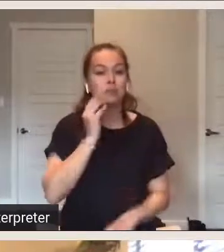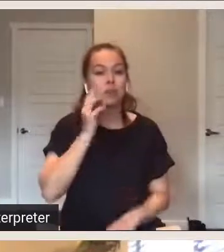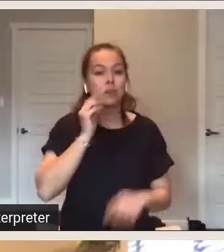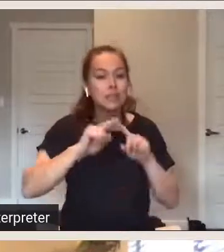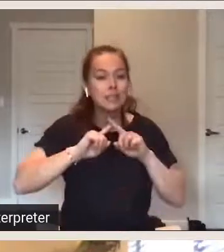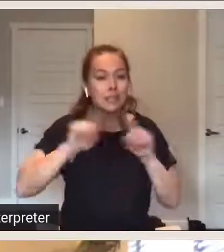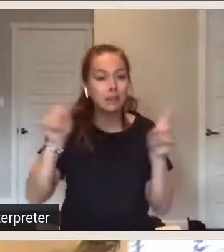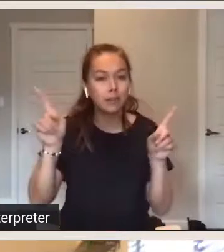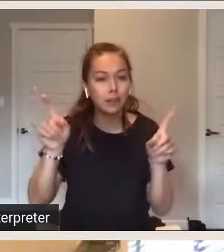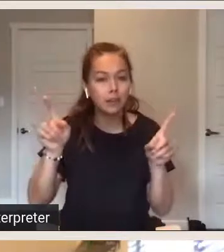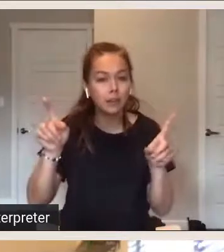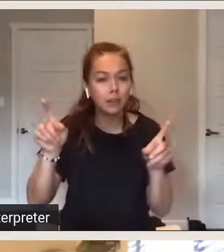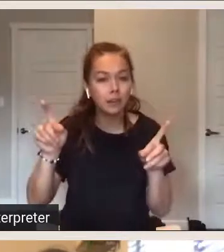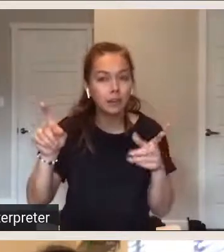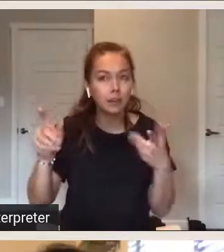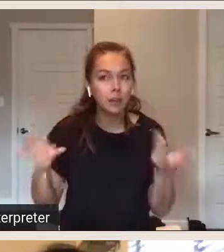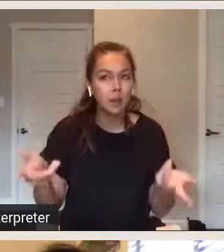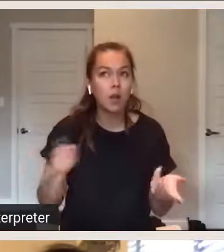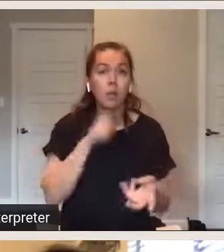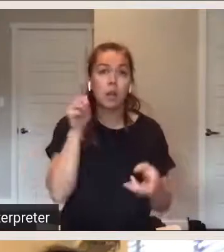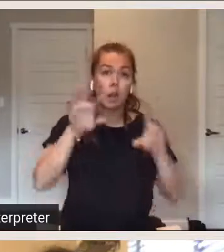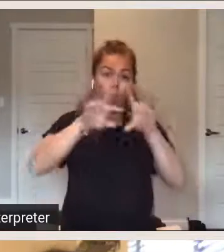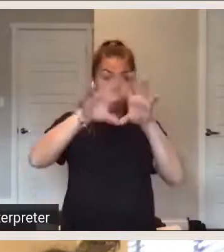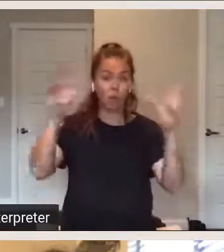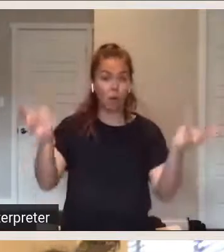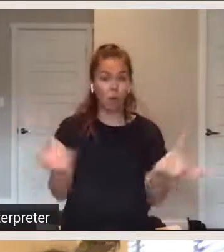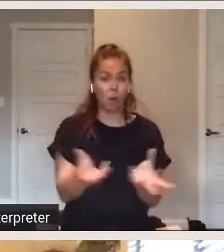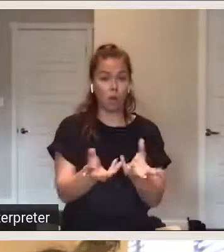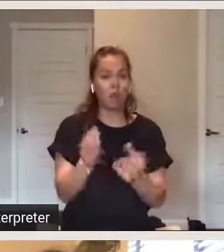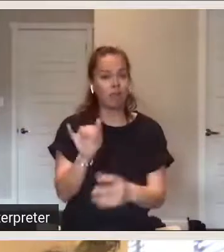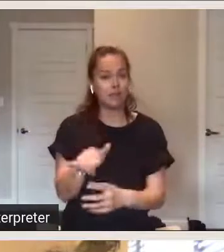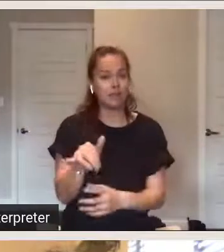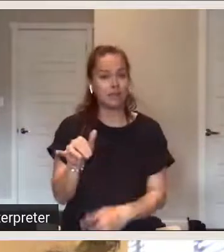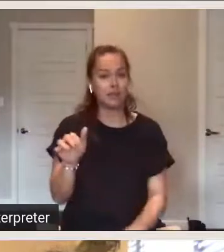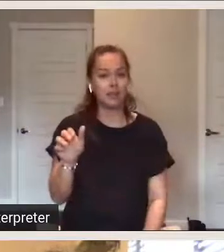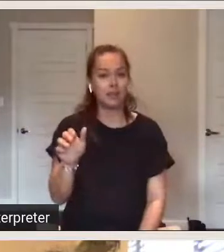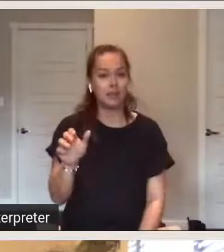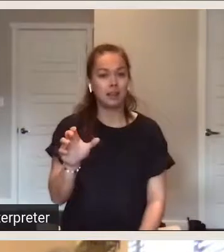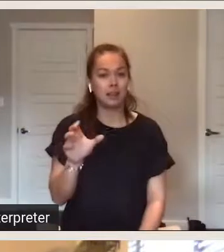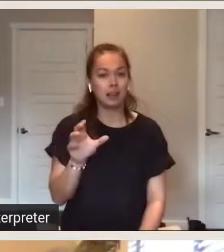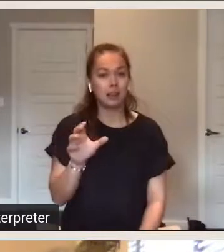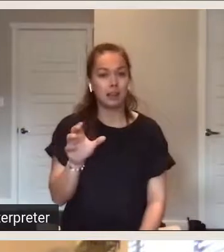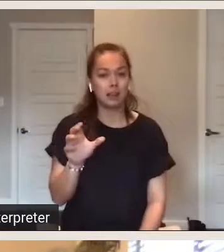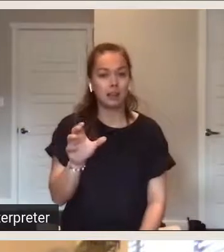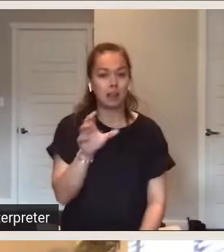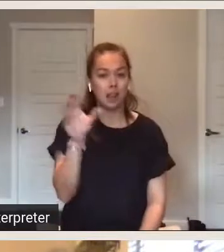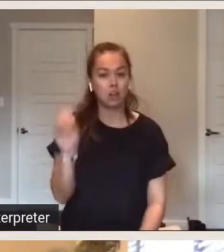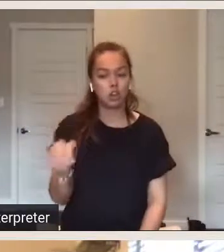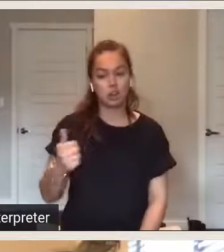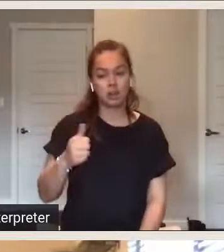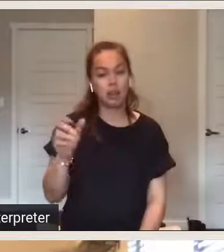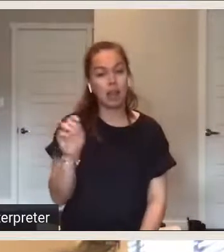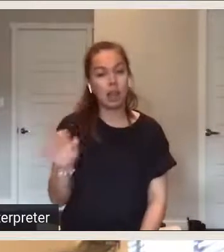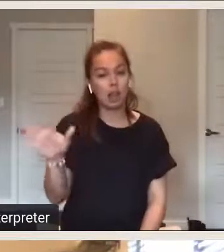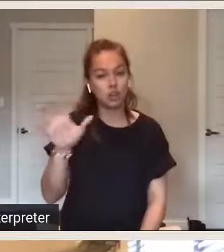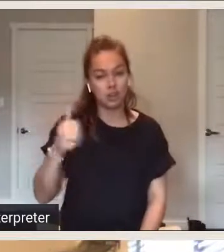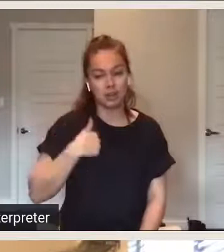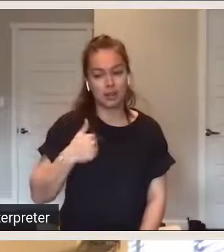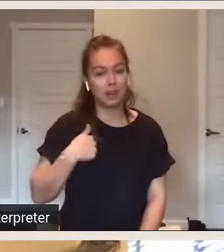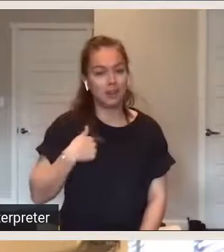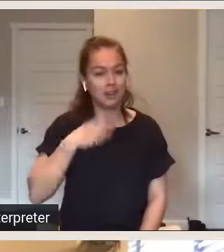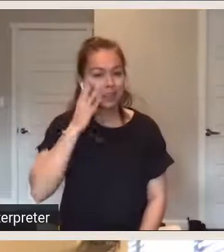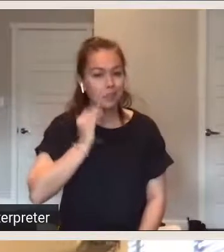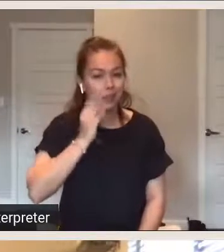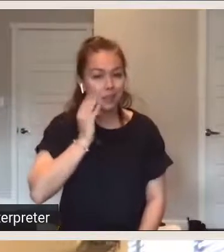Asian Canadian experience. I mean, Natalie is Japanese and I'm Filipino, but we all connect to the